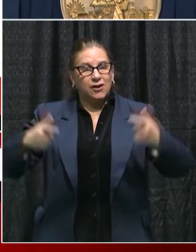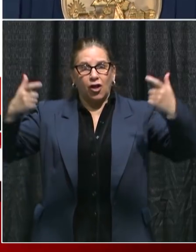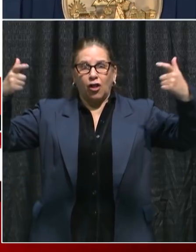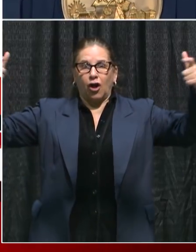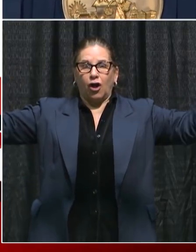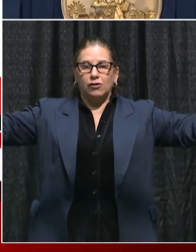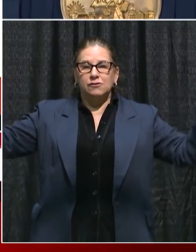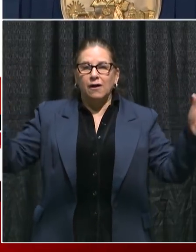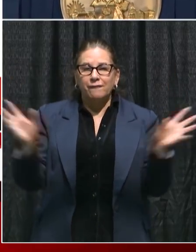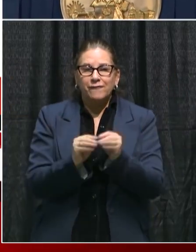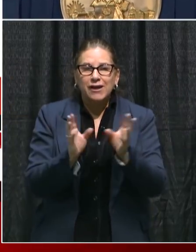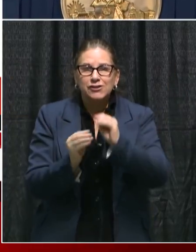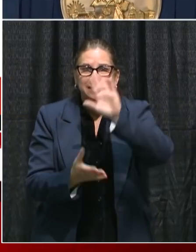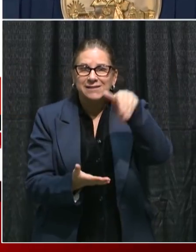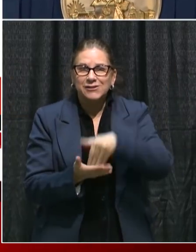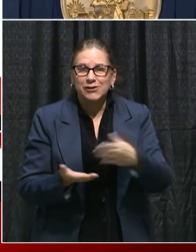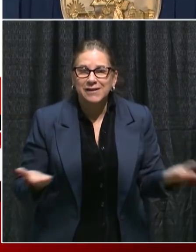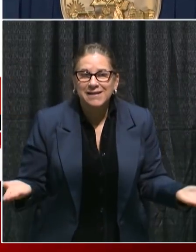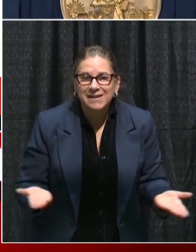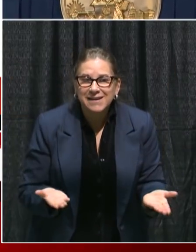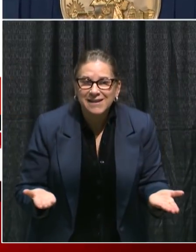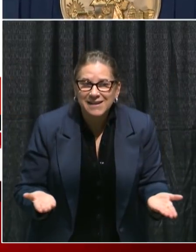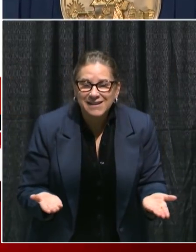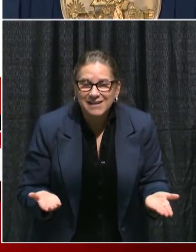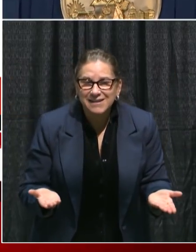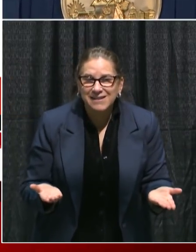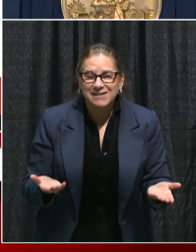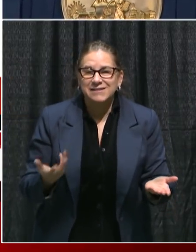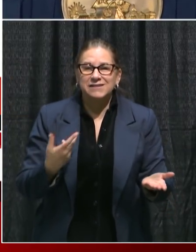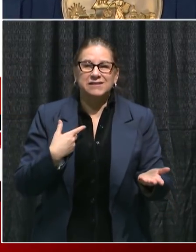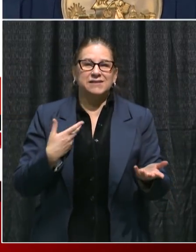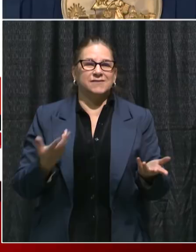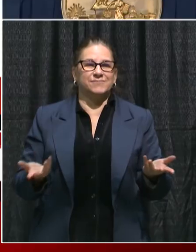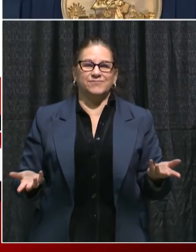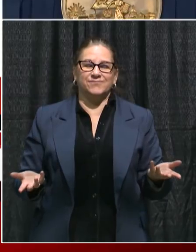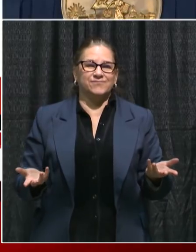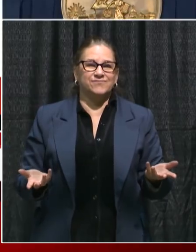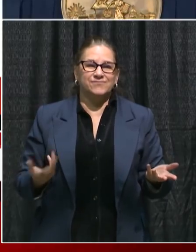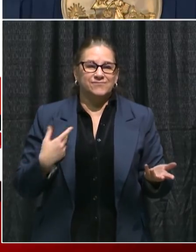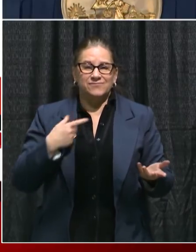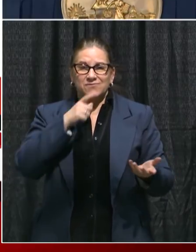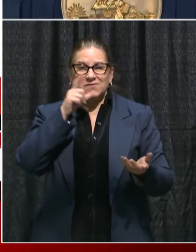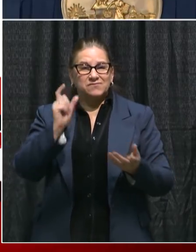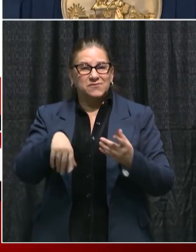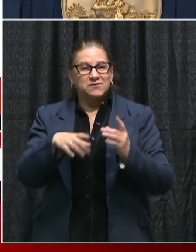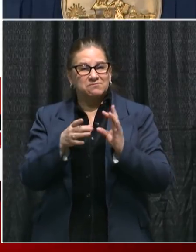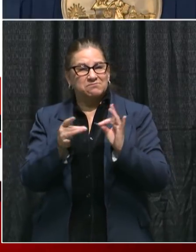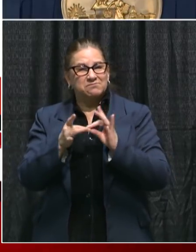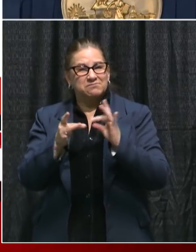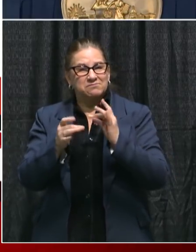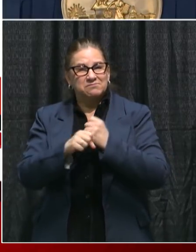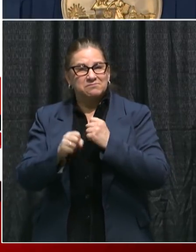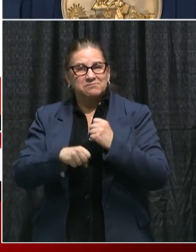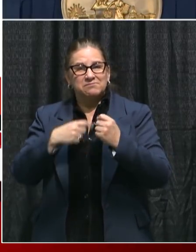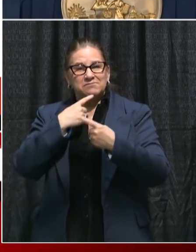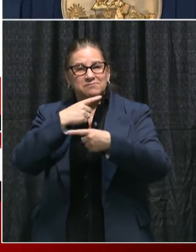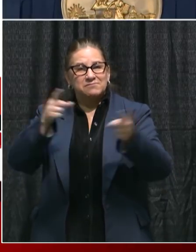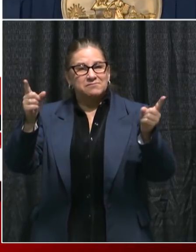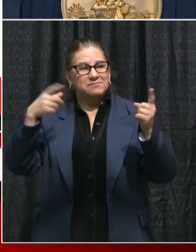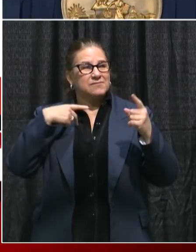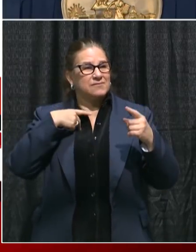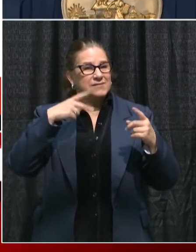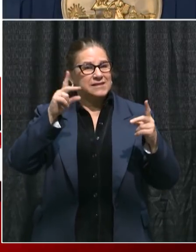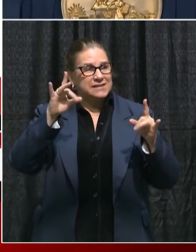Center. And I don't have to tell you, they have planned and pulled off many wonderful events